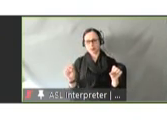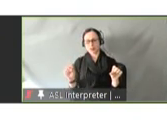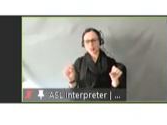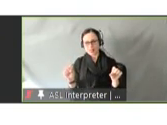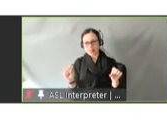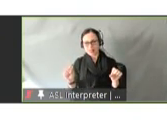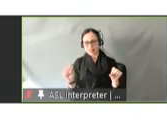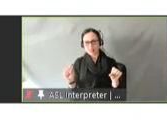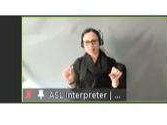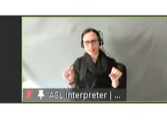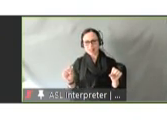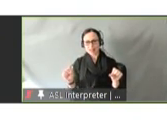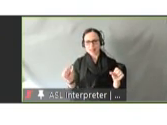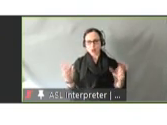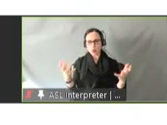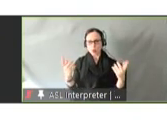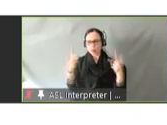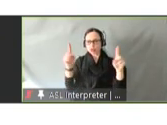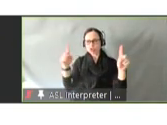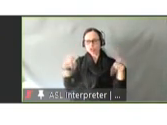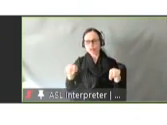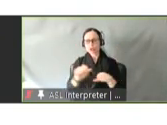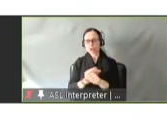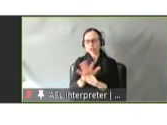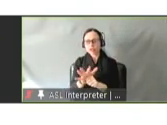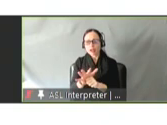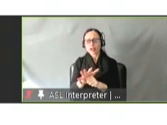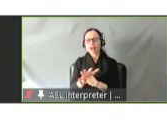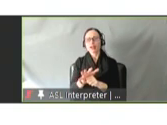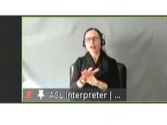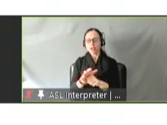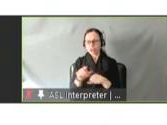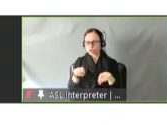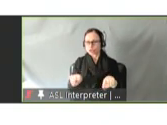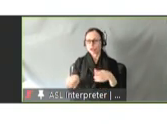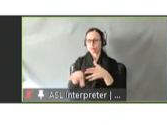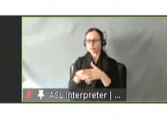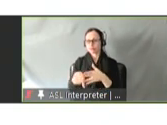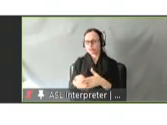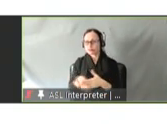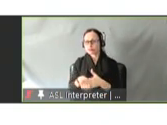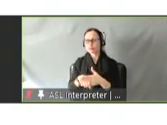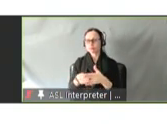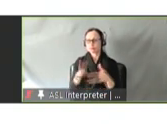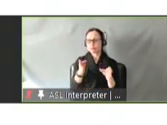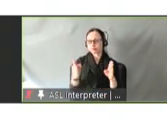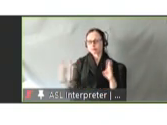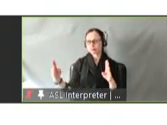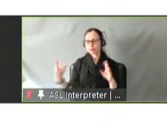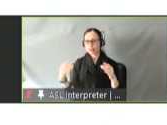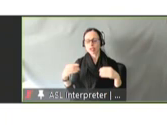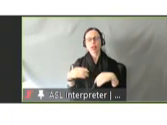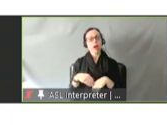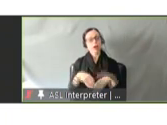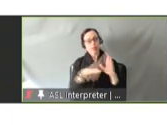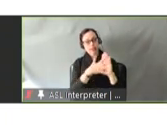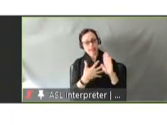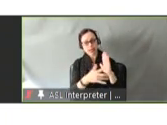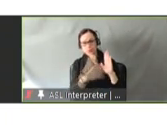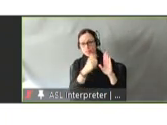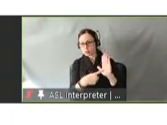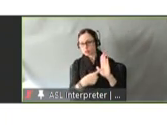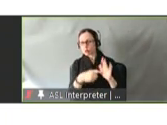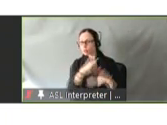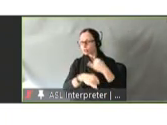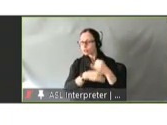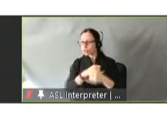and what we can achieve during a pandemic, and I hope during interpandemic times. This table also does not reflect the international